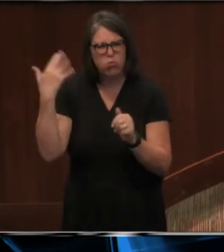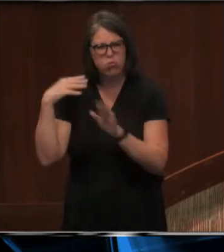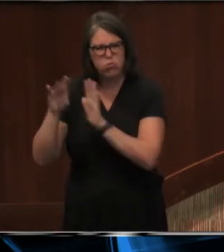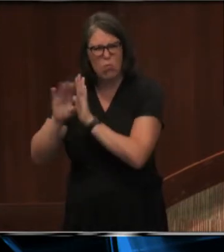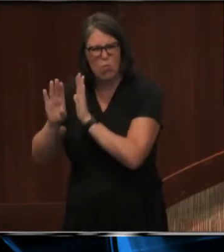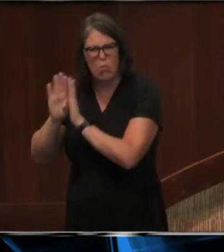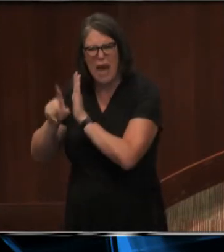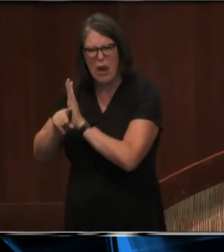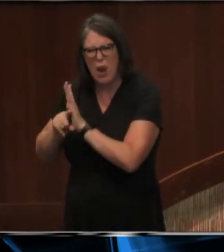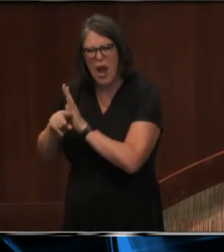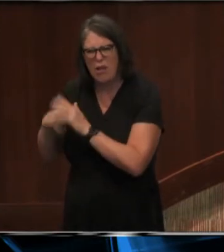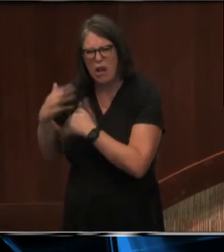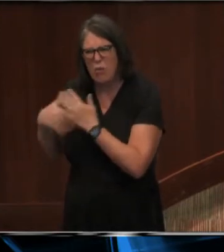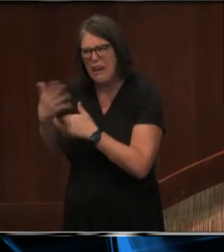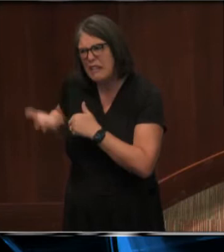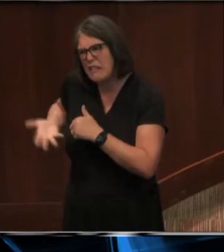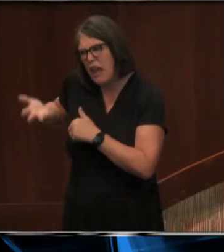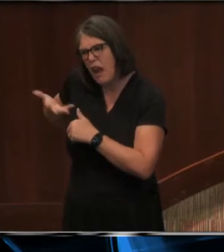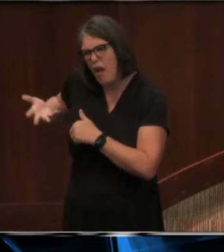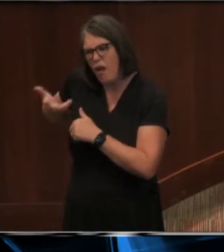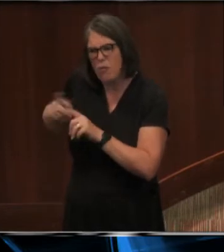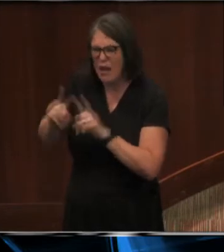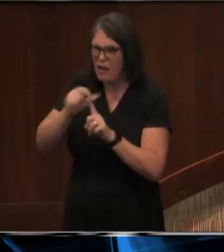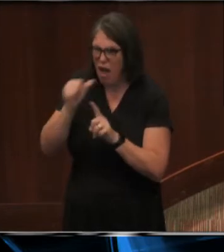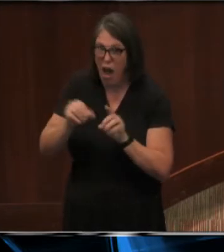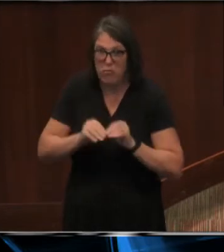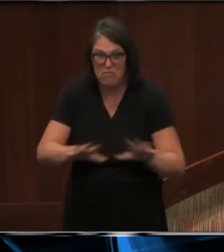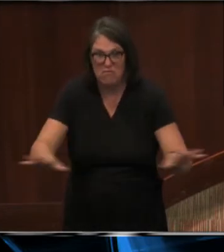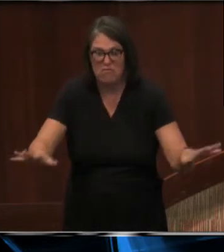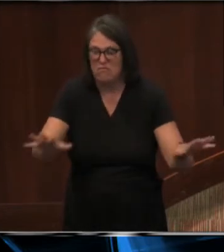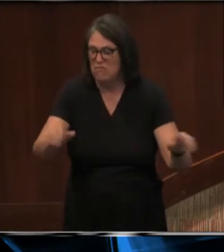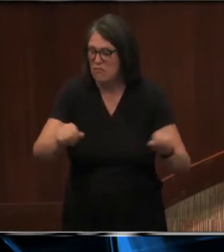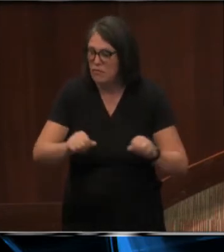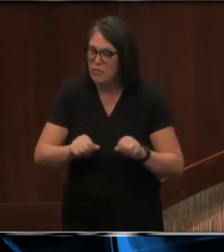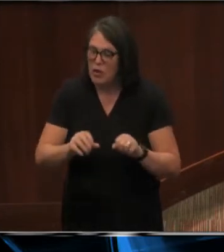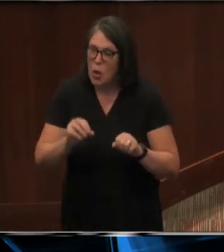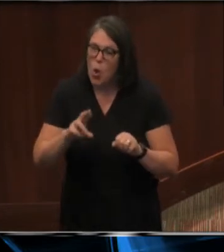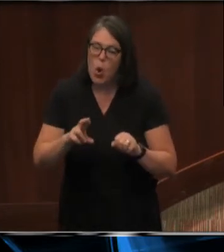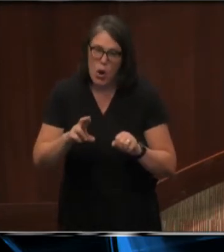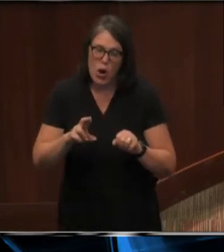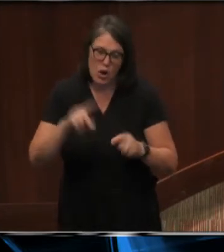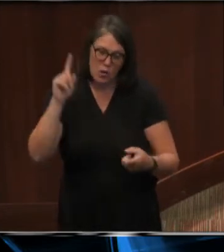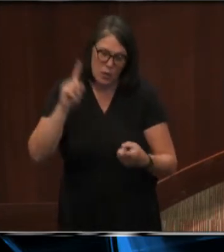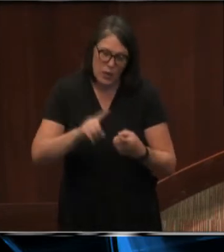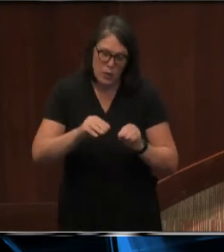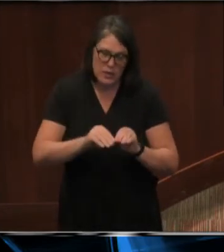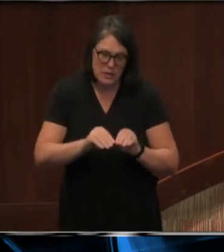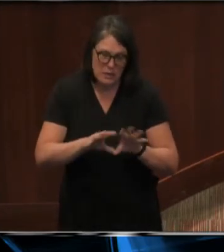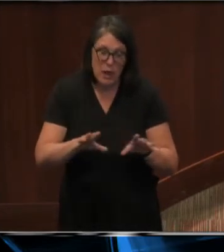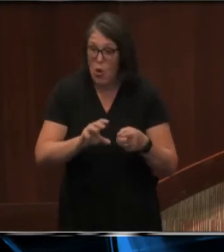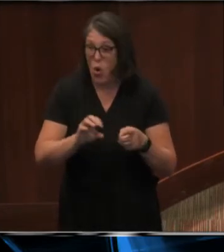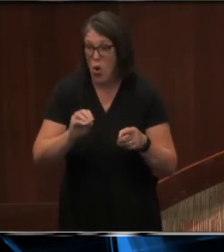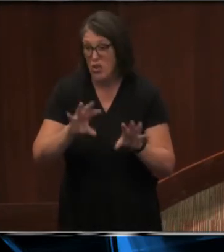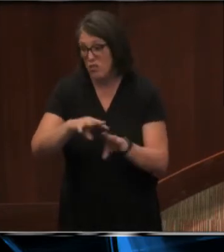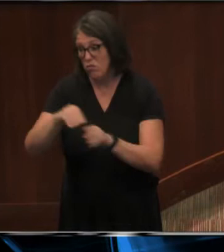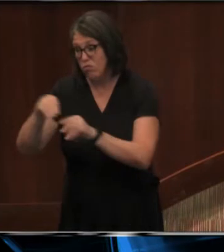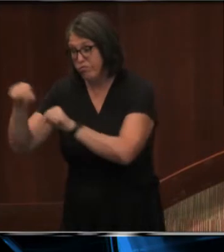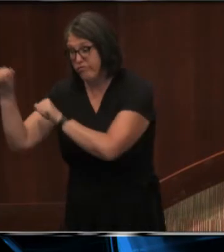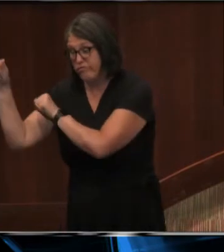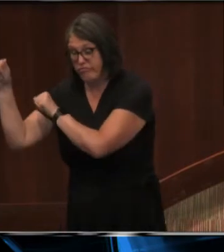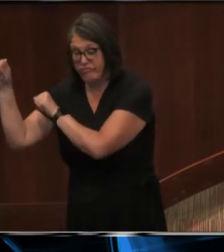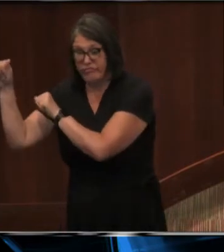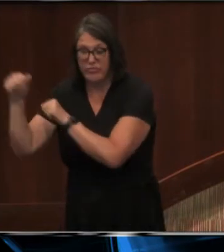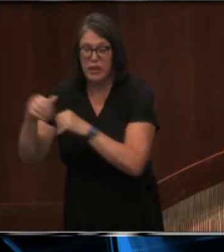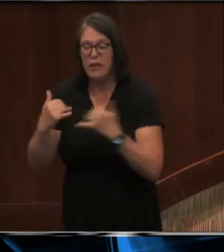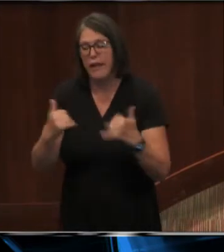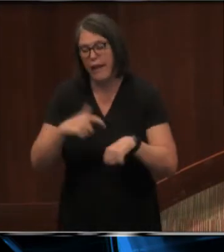won't see the spread, or it could potentially move out of the population. Now,